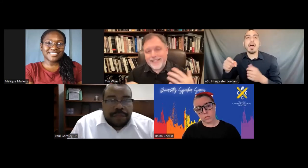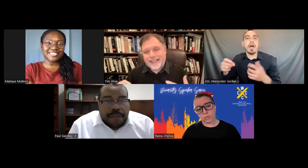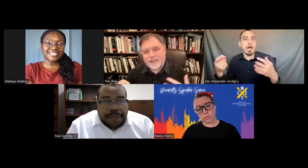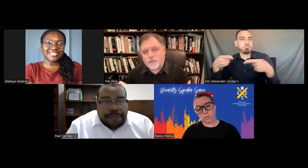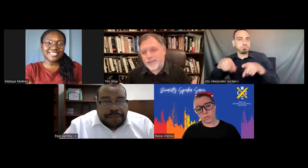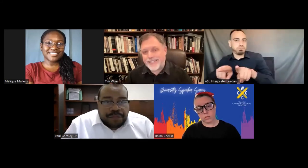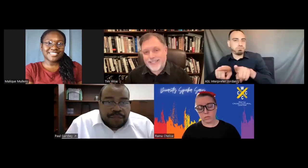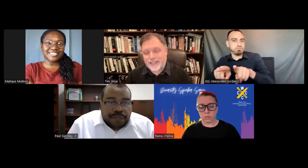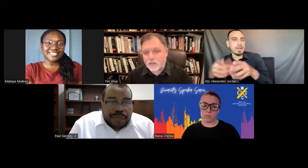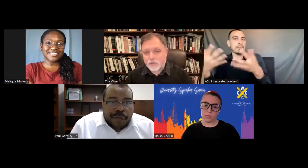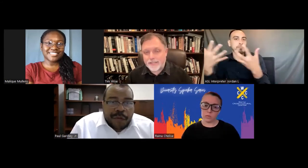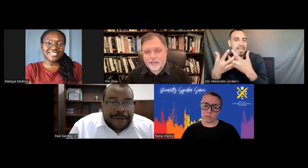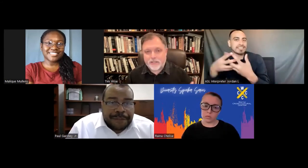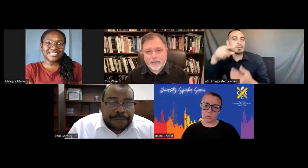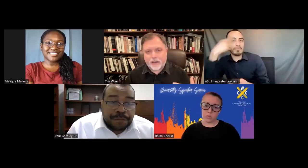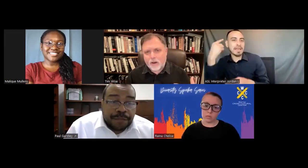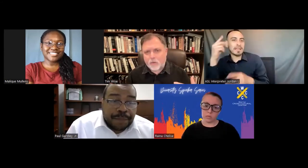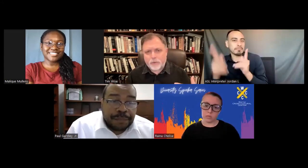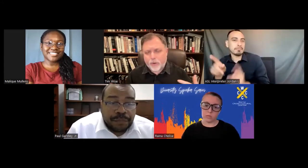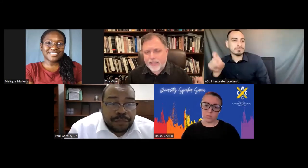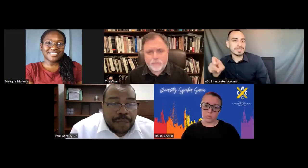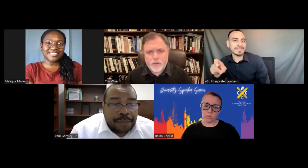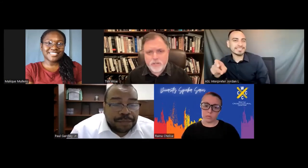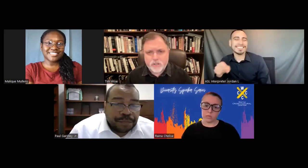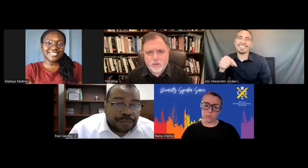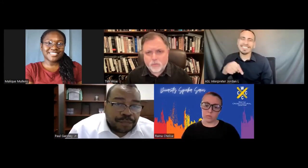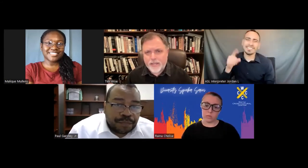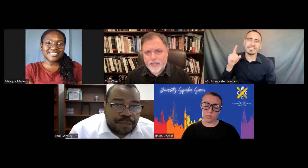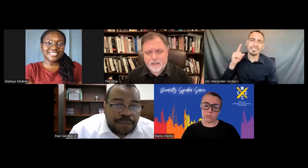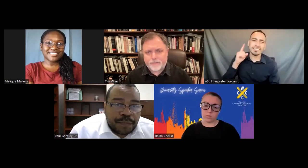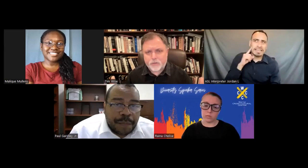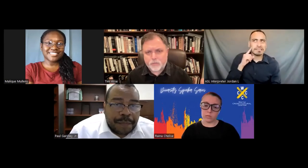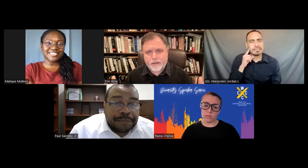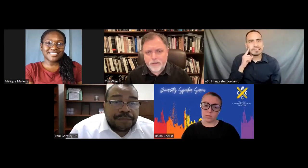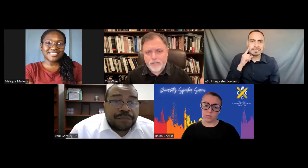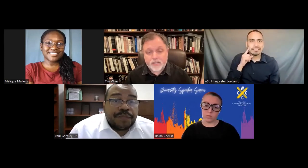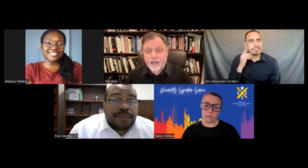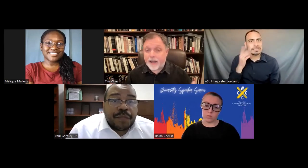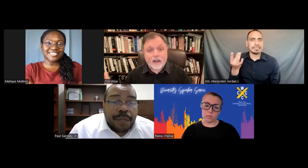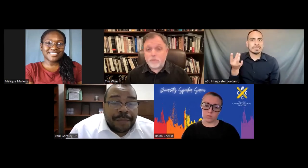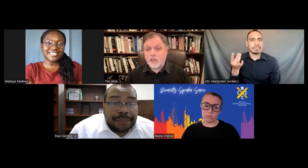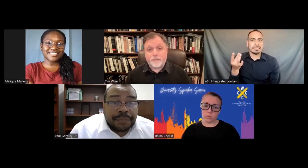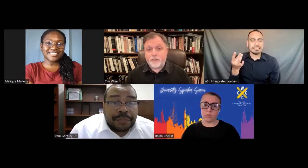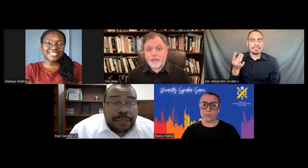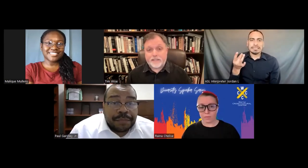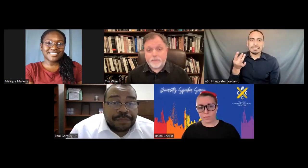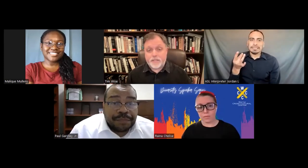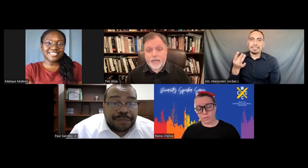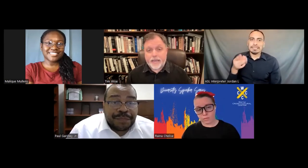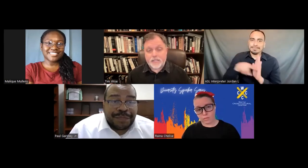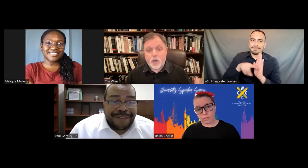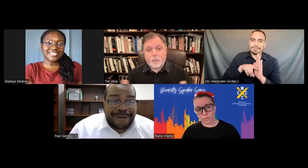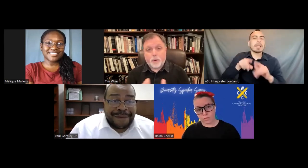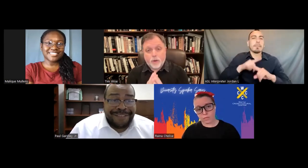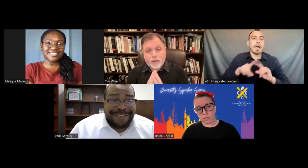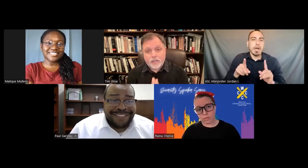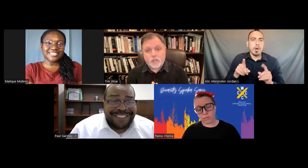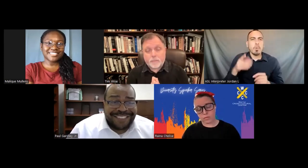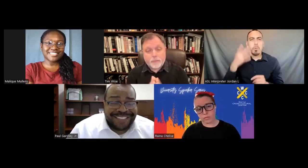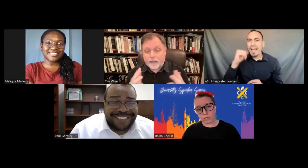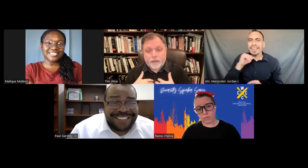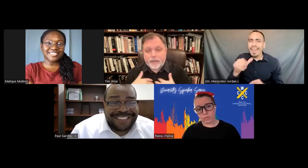some, this sounds very cynical. It sounds like, oh, but why can't we just do the right thing for the right reason? I would love for that to be the case. But